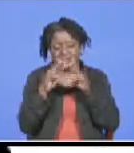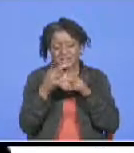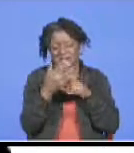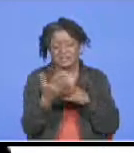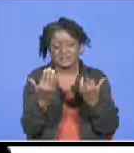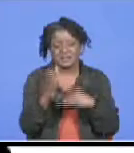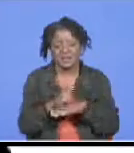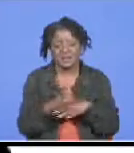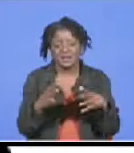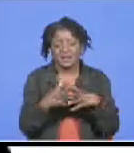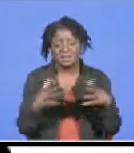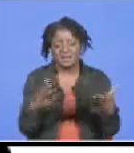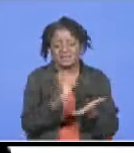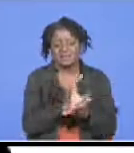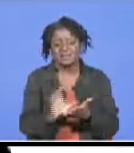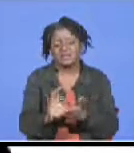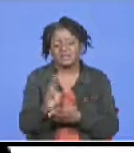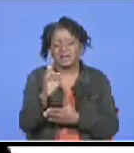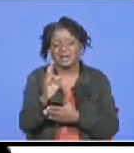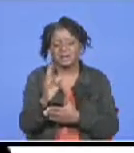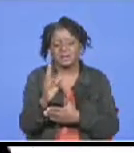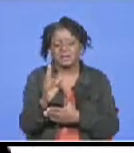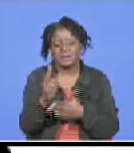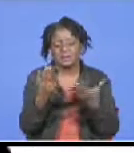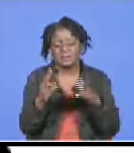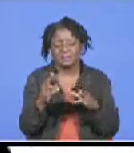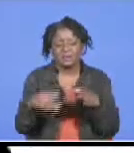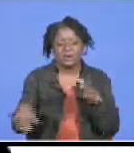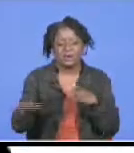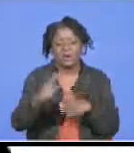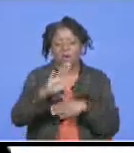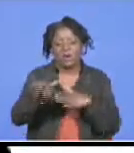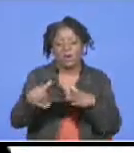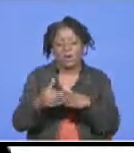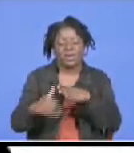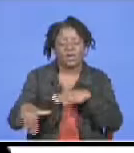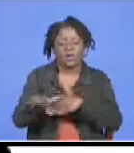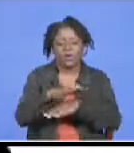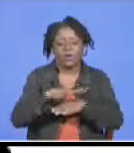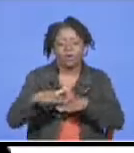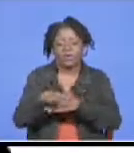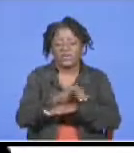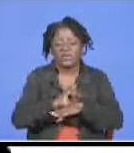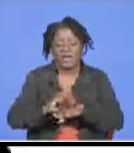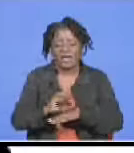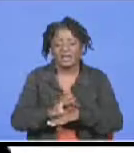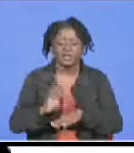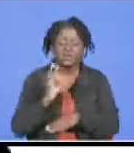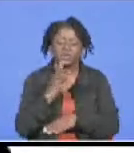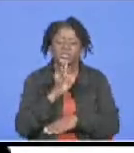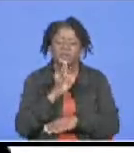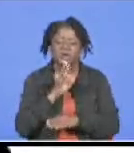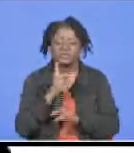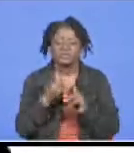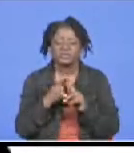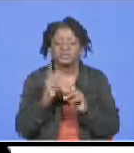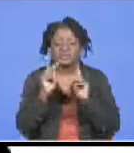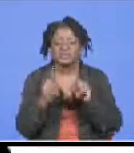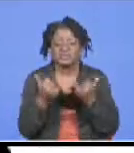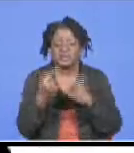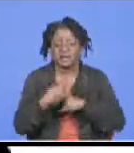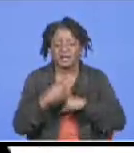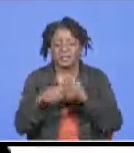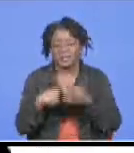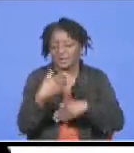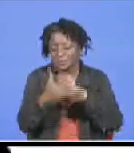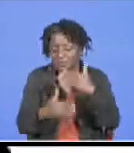there's a massive cleanup effort underway all over the island. We spoke to officials today about how their progress has